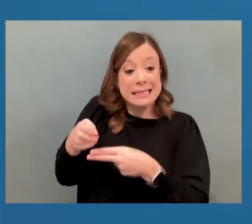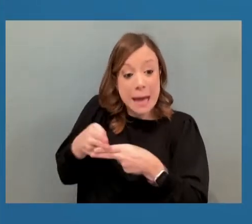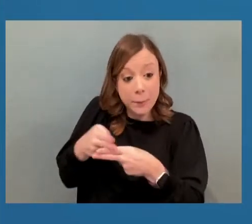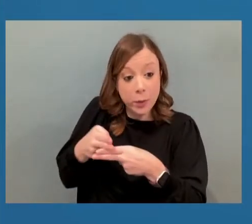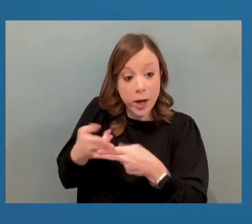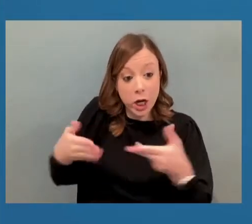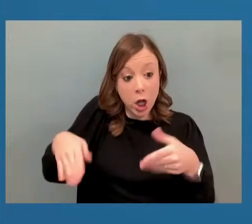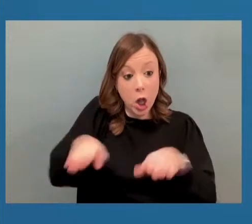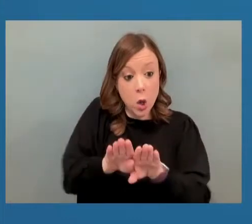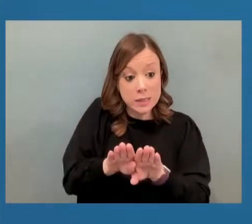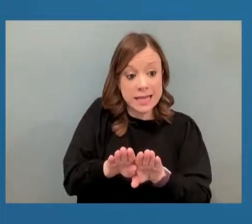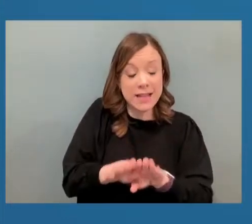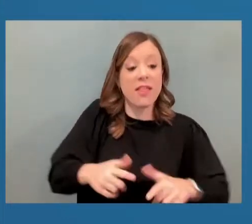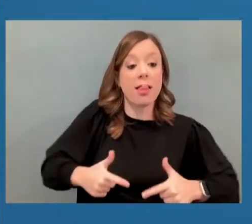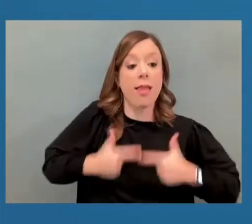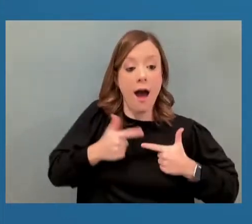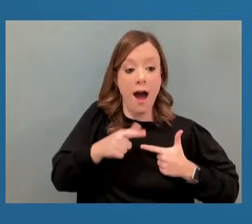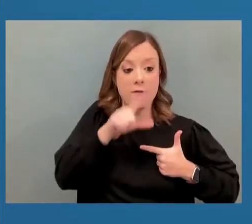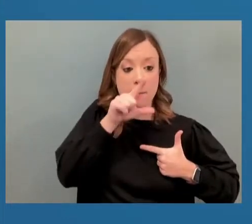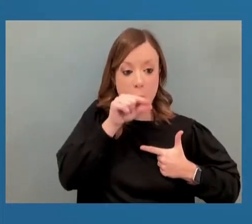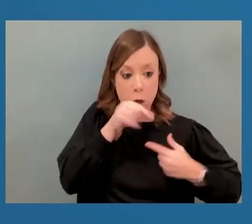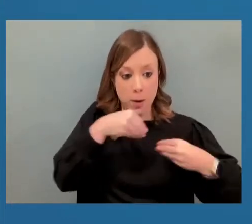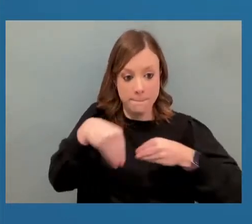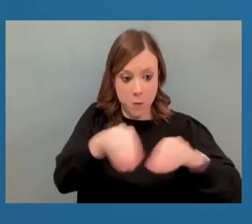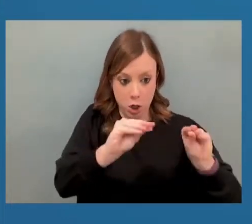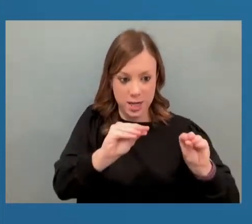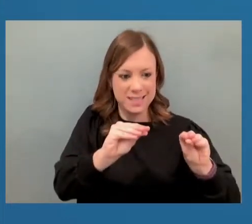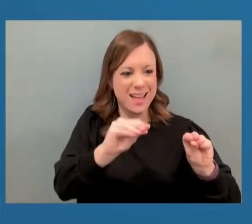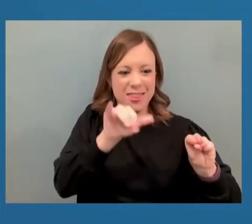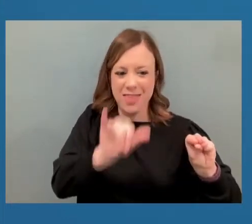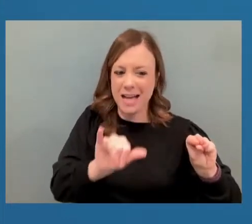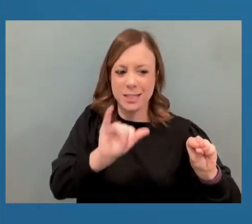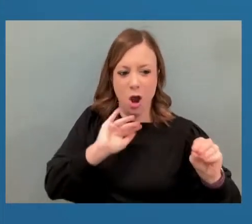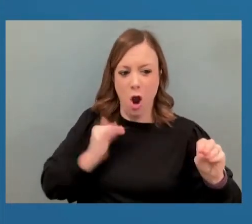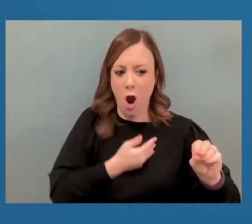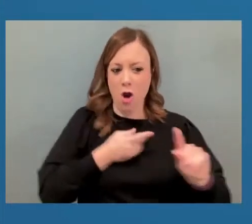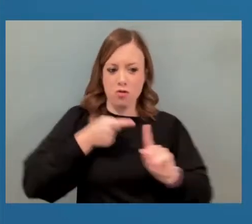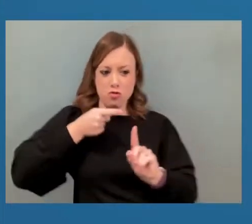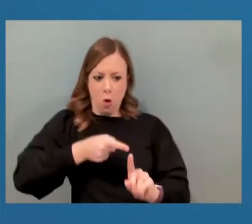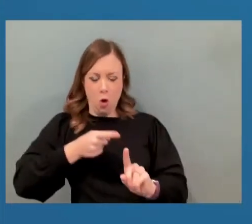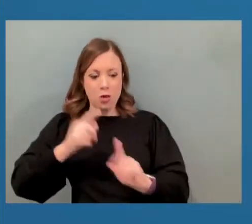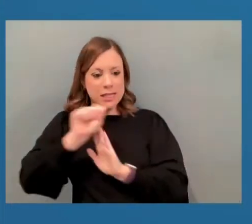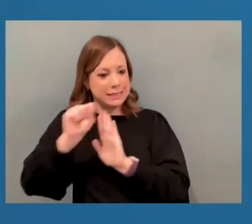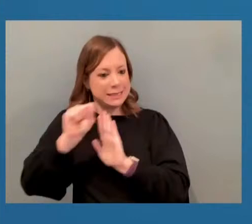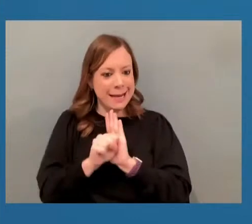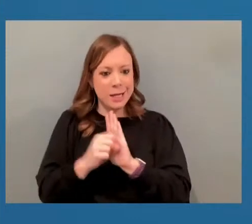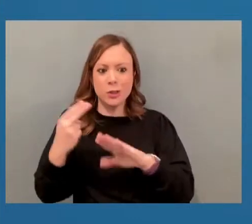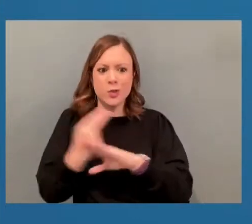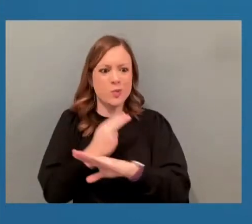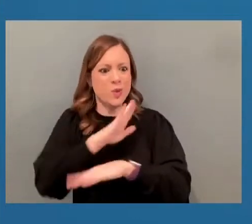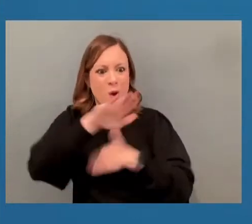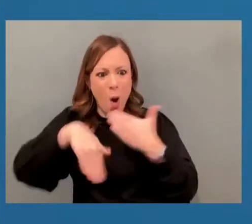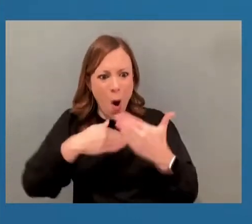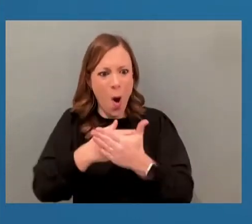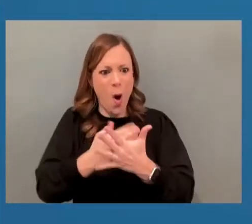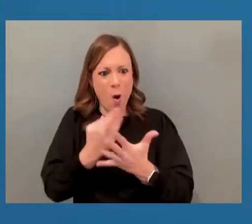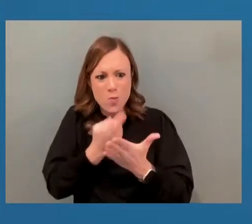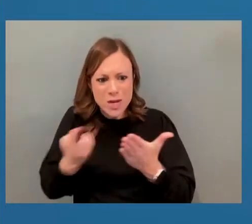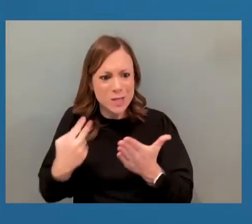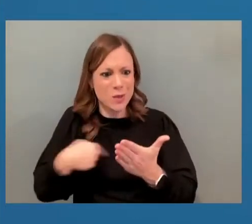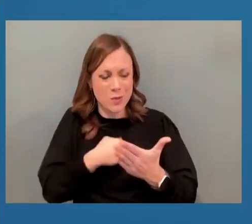doing the same thing. The public should know that the state is using all the tools at its disposal in an effort